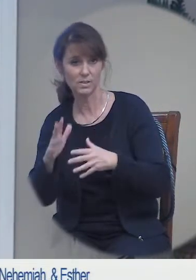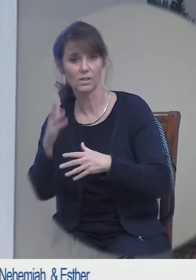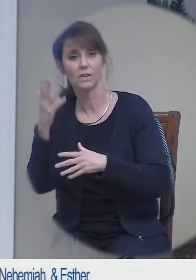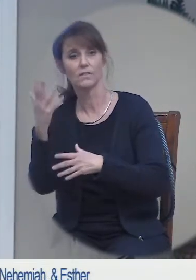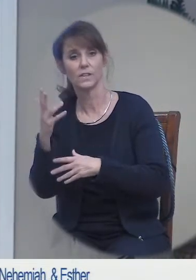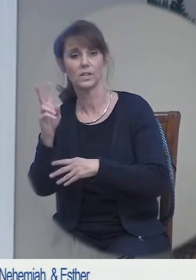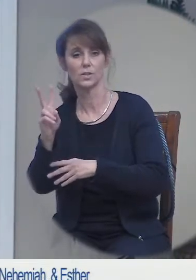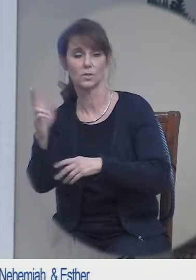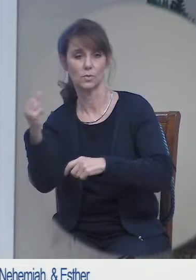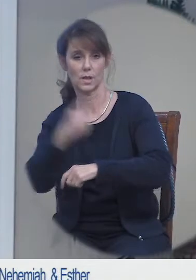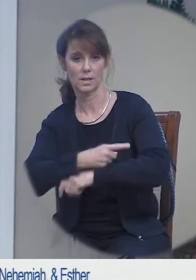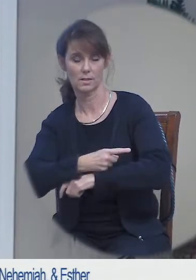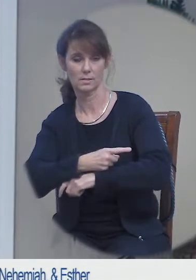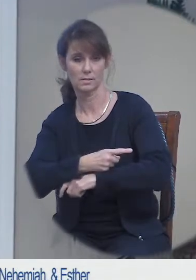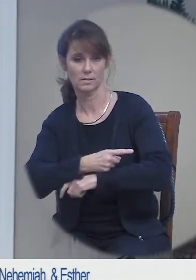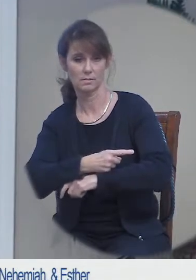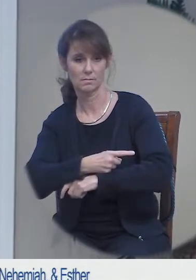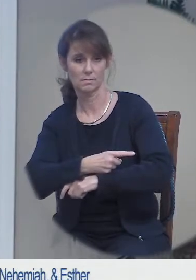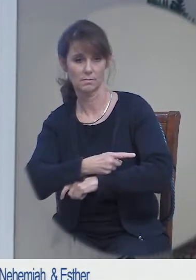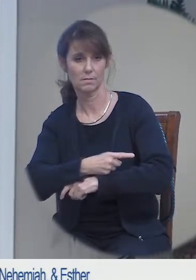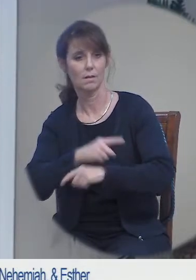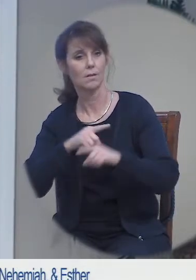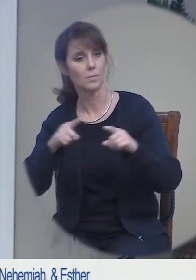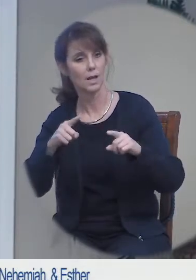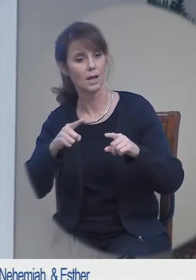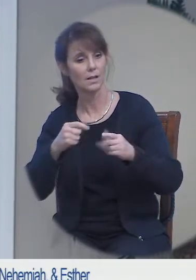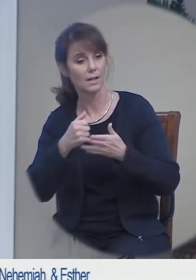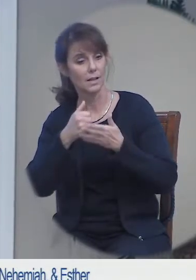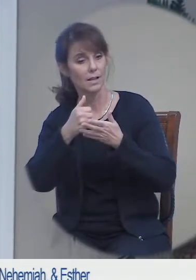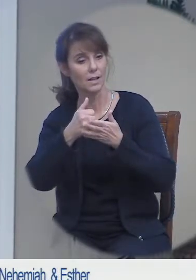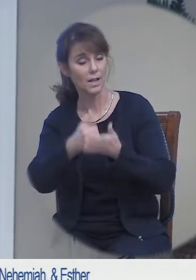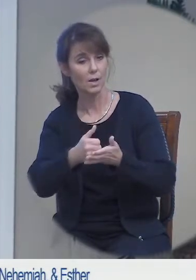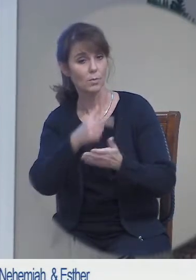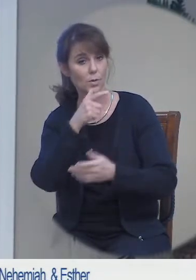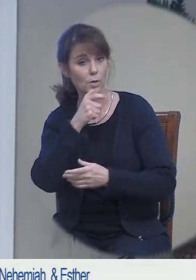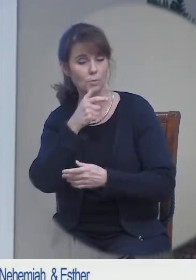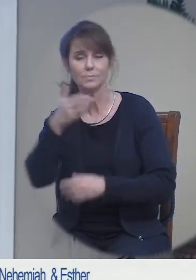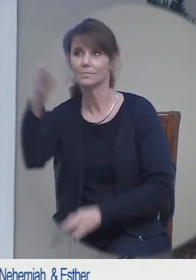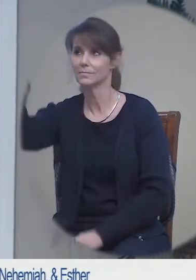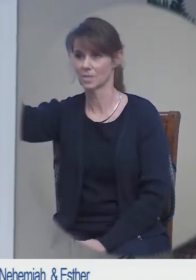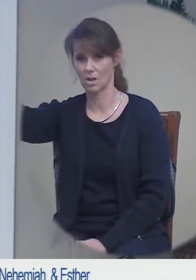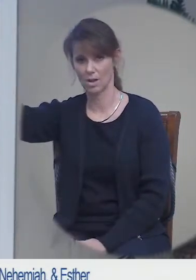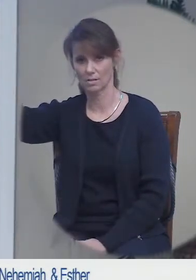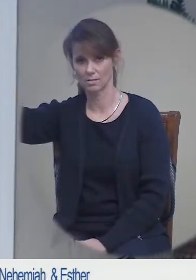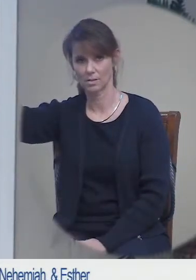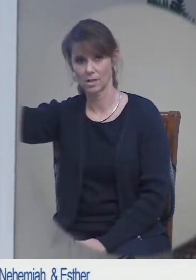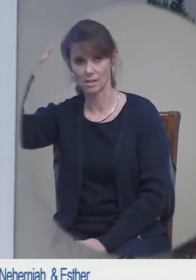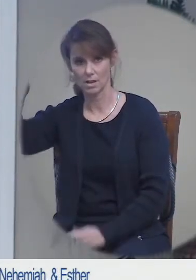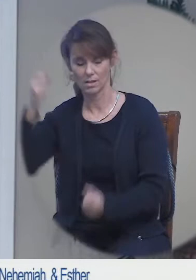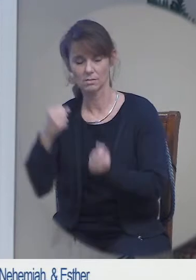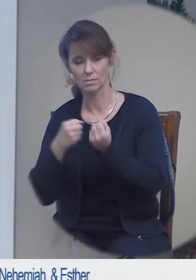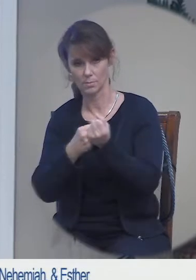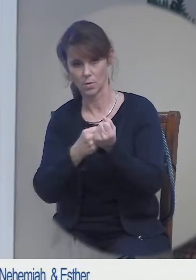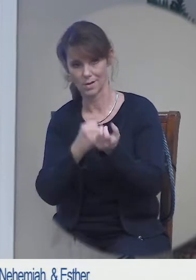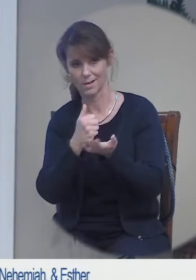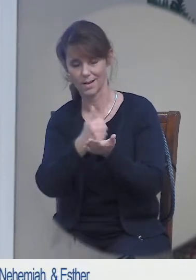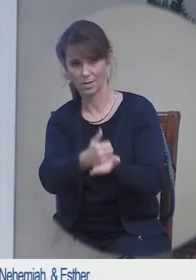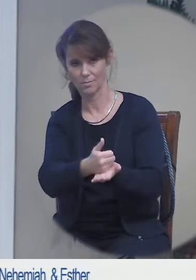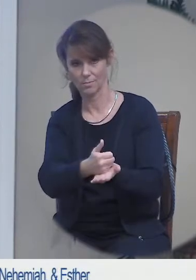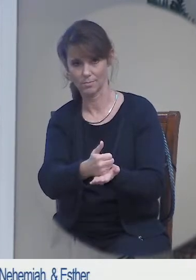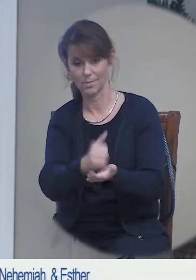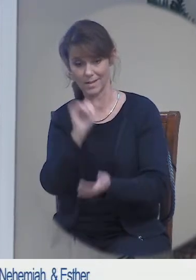help of God. God accomplished this through the people. But what's even more amazing about that 52